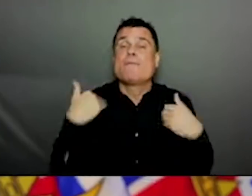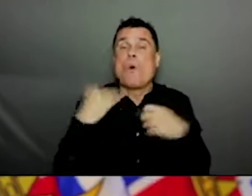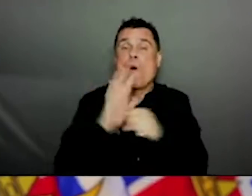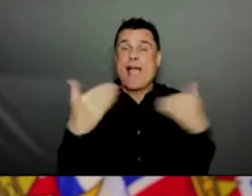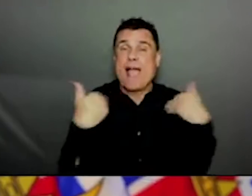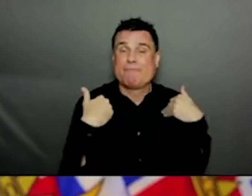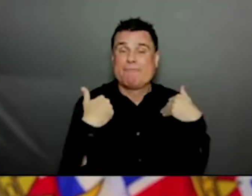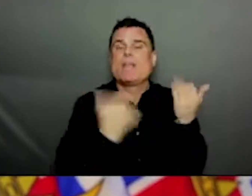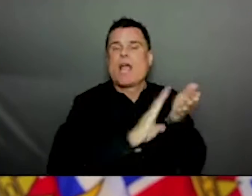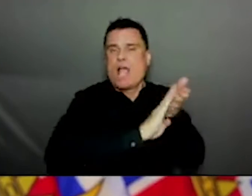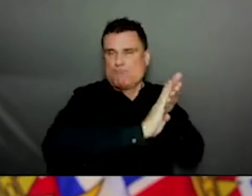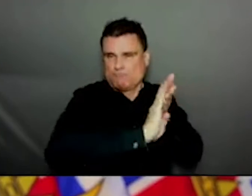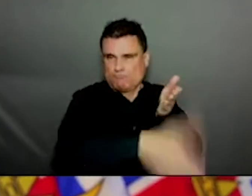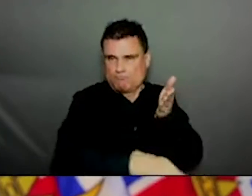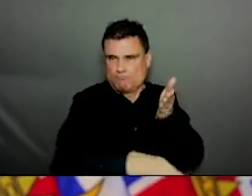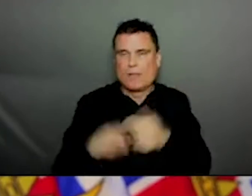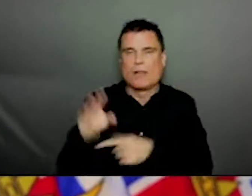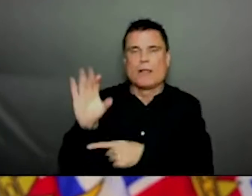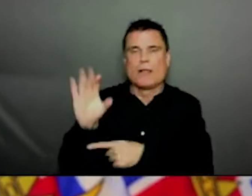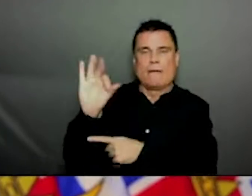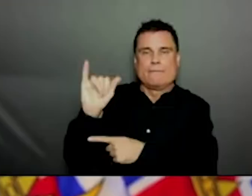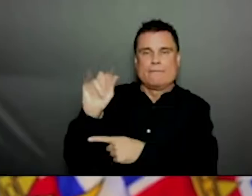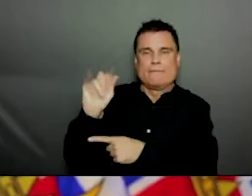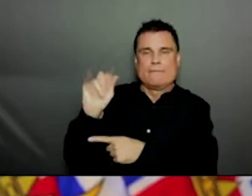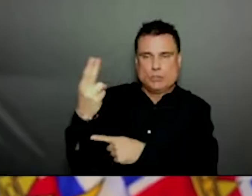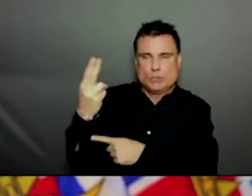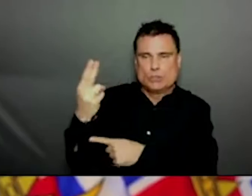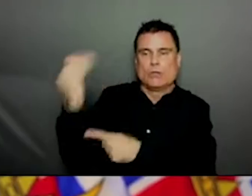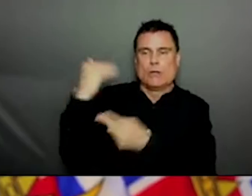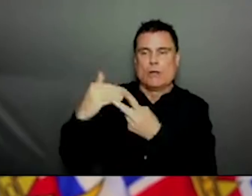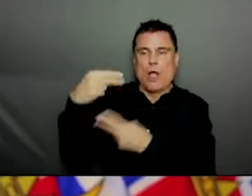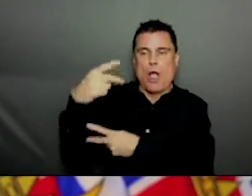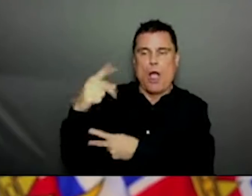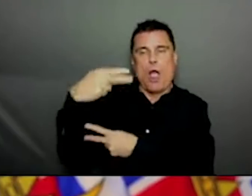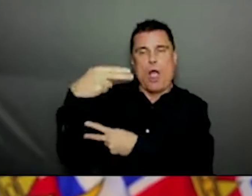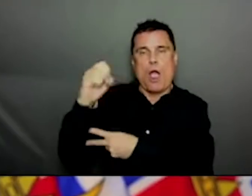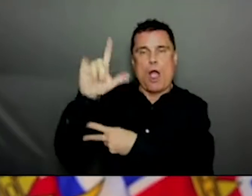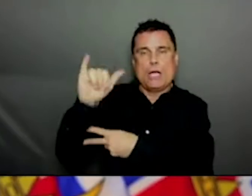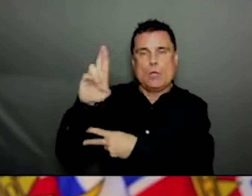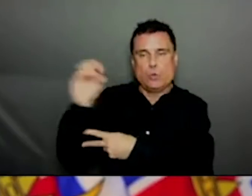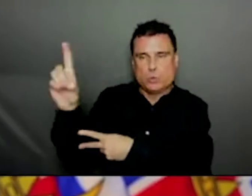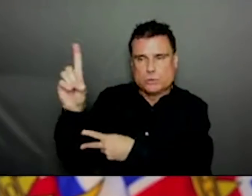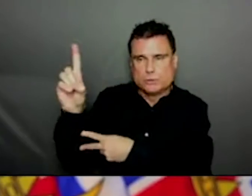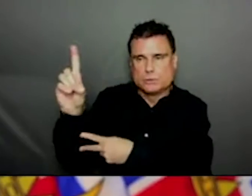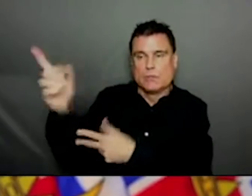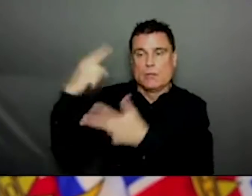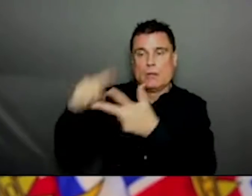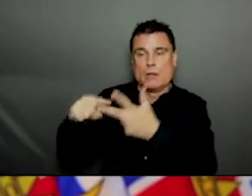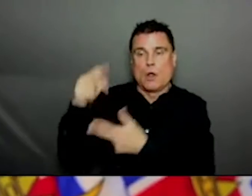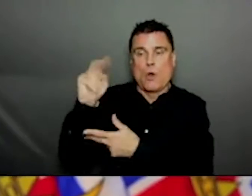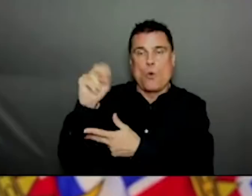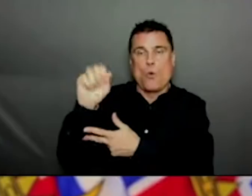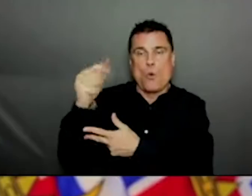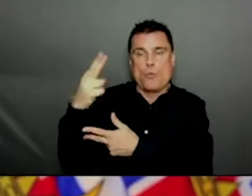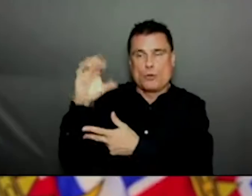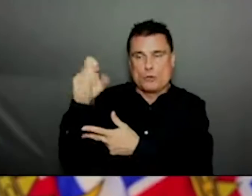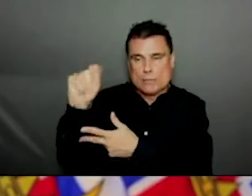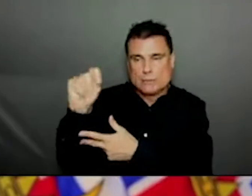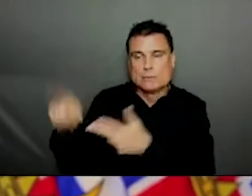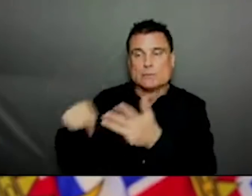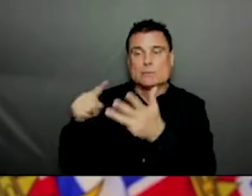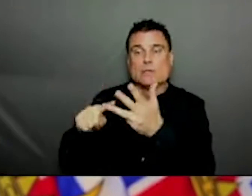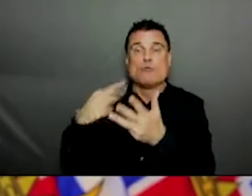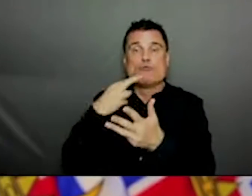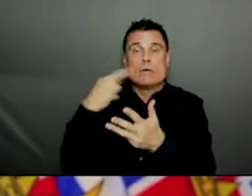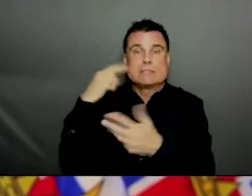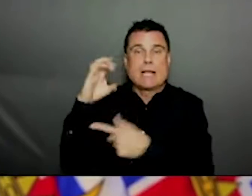more difficult outbreaks that we have had in the province, Holyrood Manor, Northcrest Care Centre, St. Jude's Anglican Home,